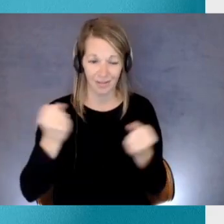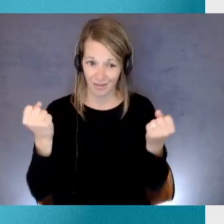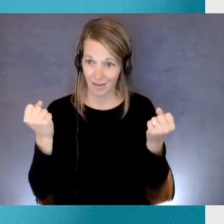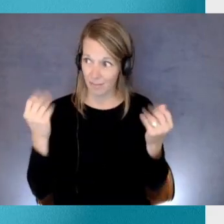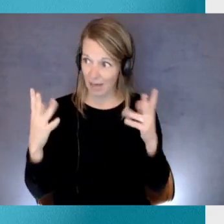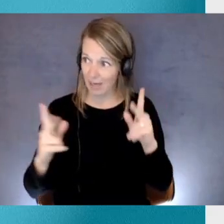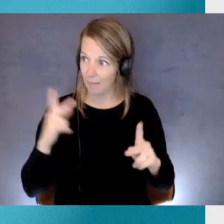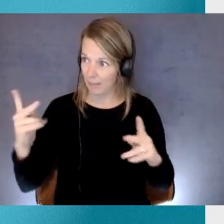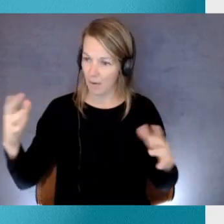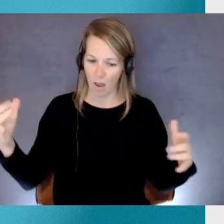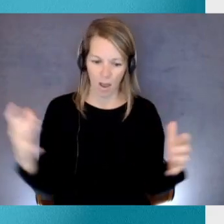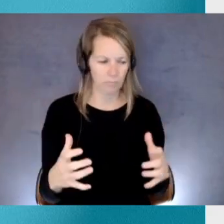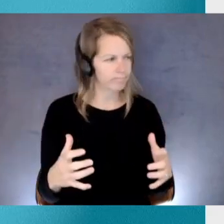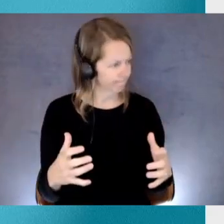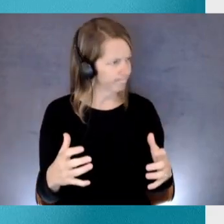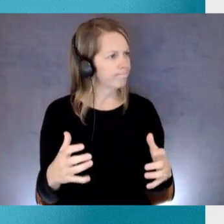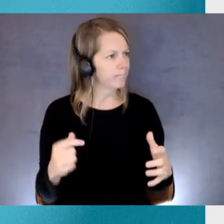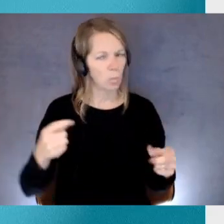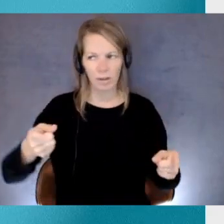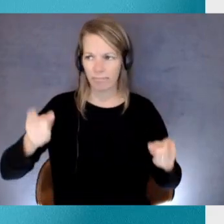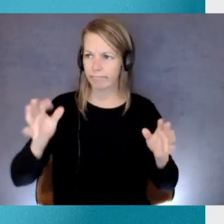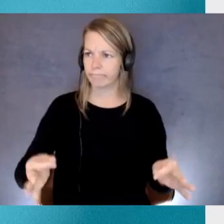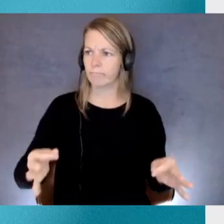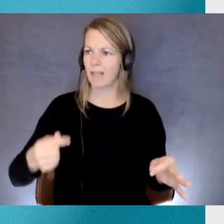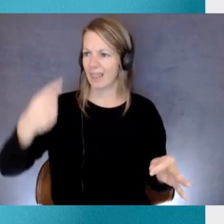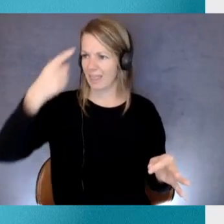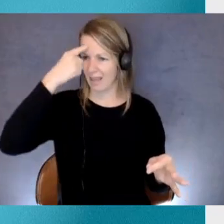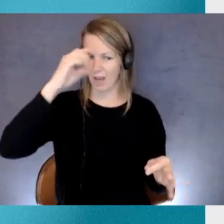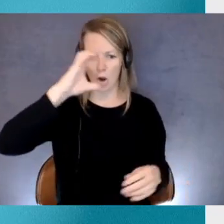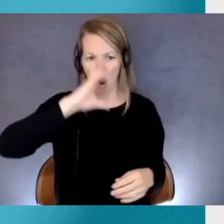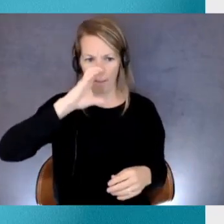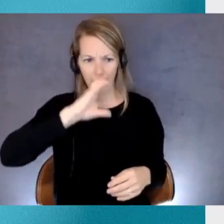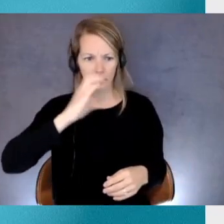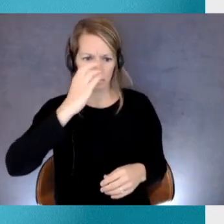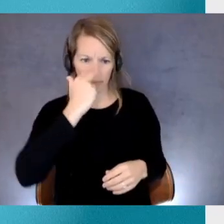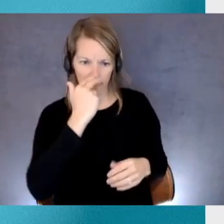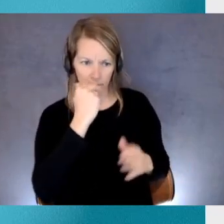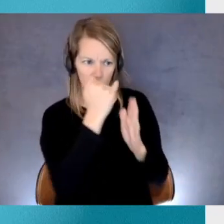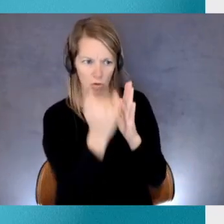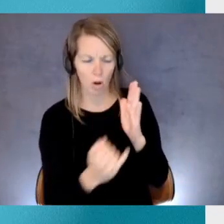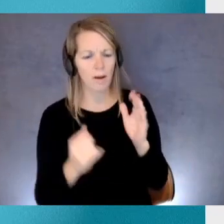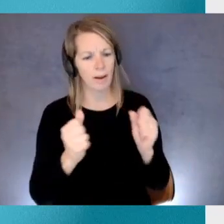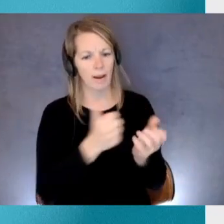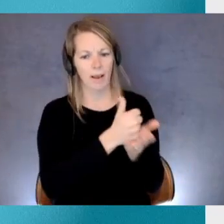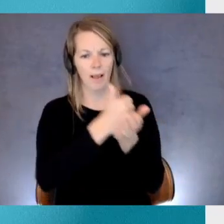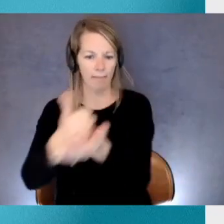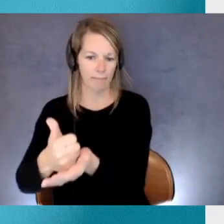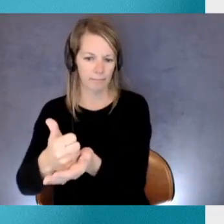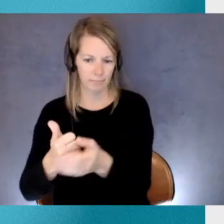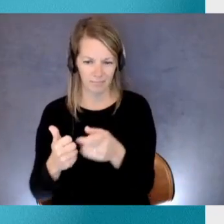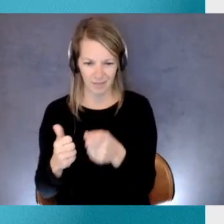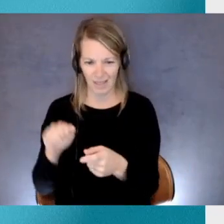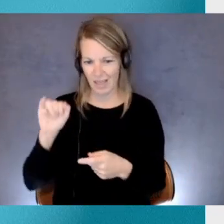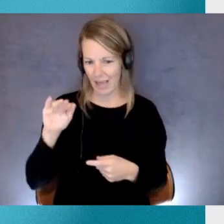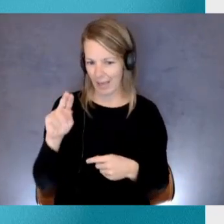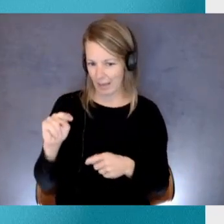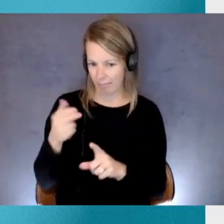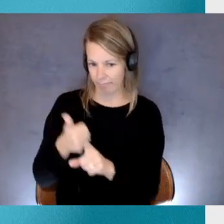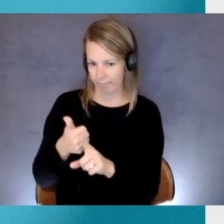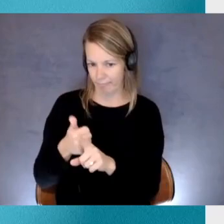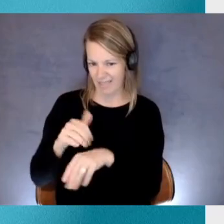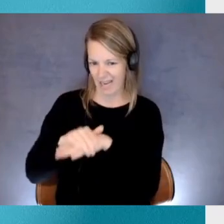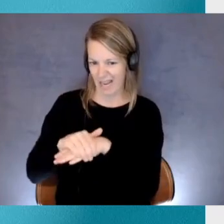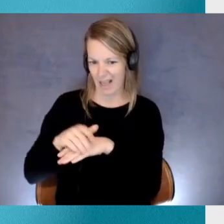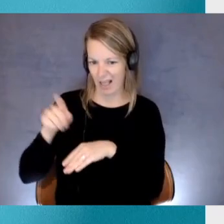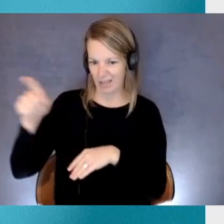in the ground and said, we think comics actually can do serious work in healthcare. And this is my colleague, Ian Williams. He's in England. He's